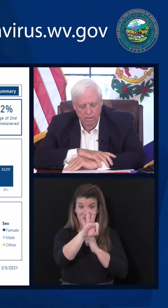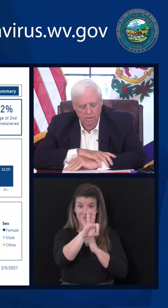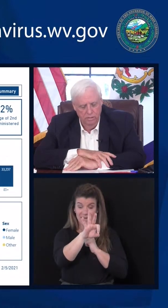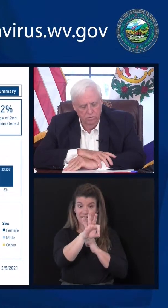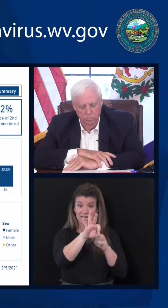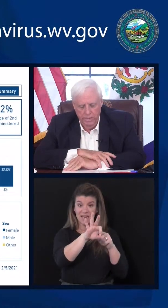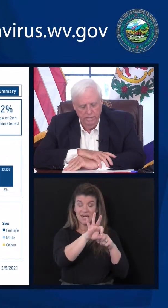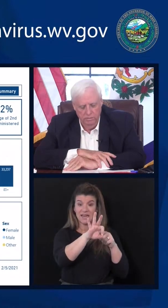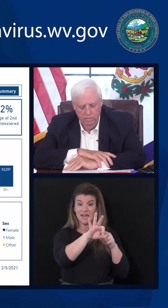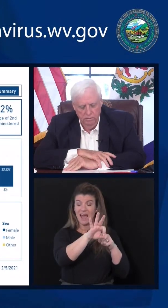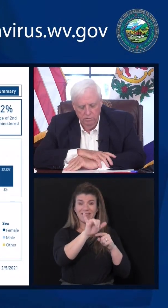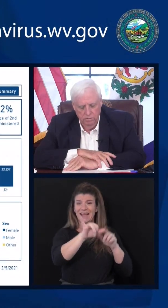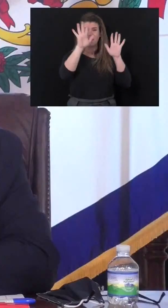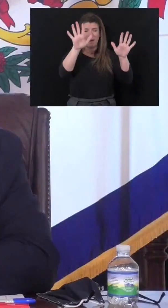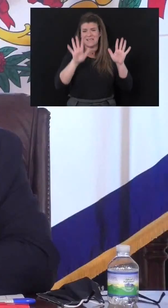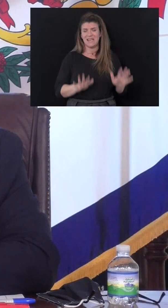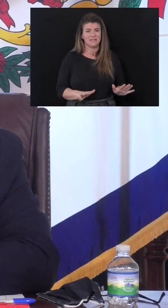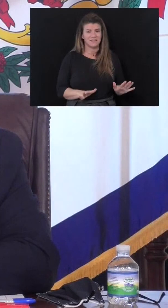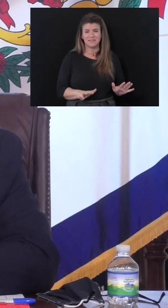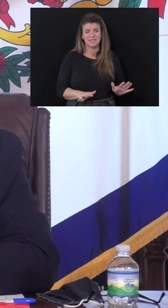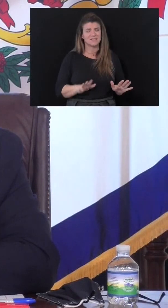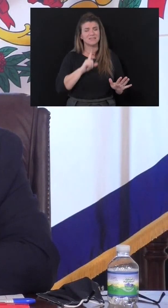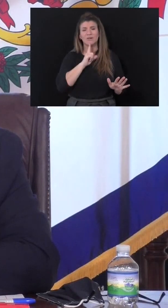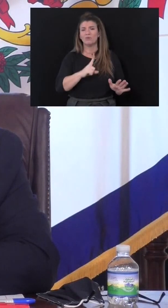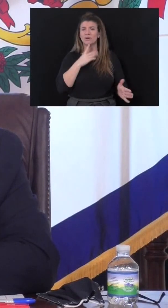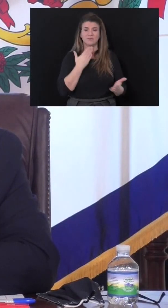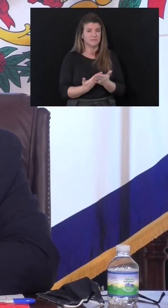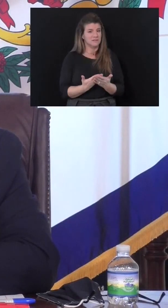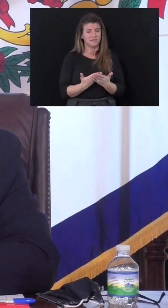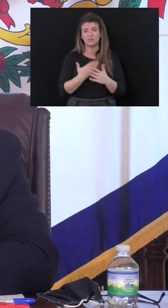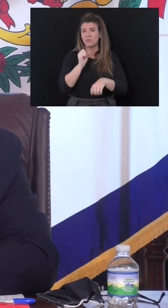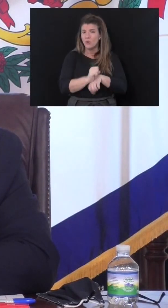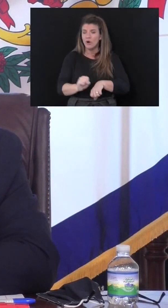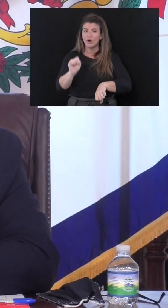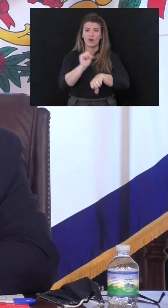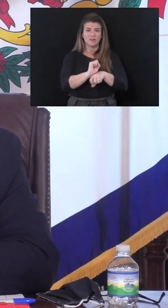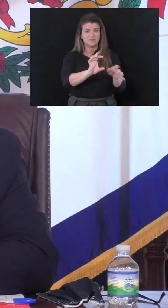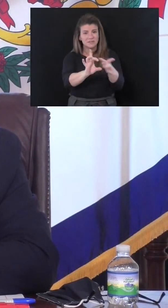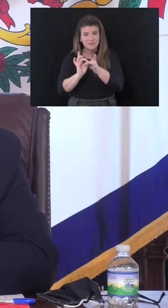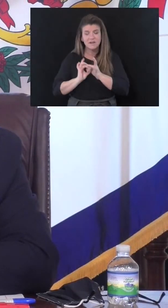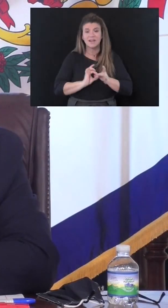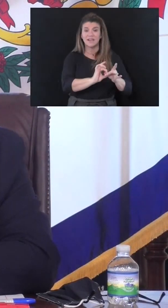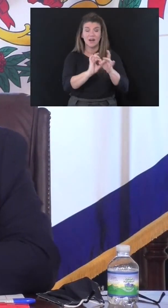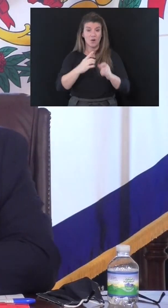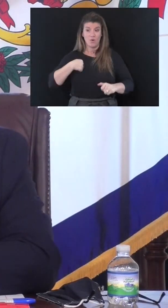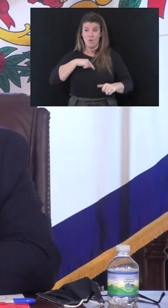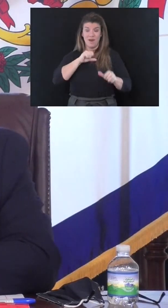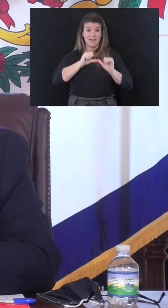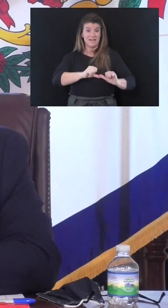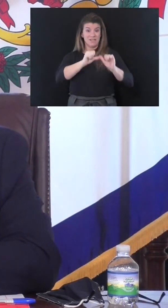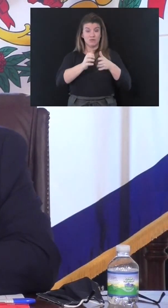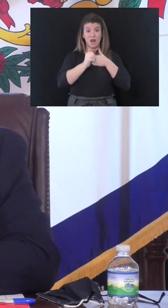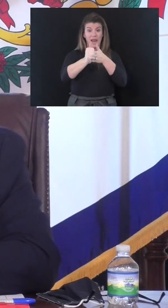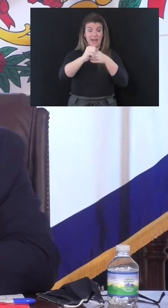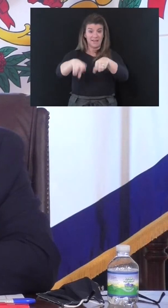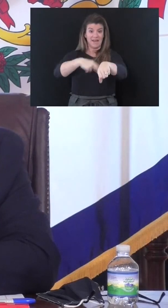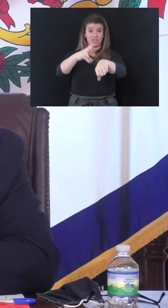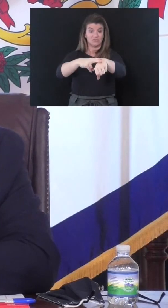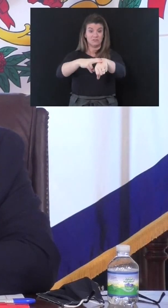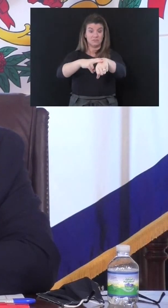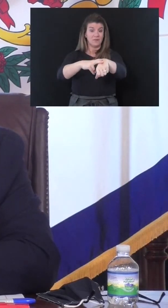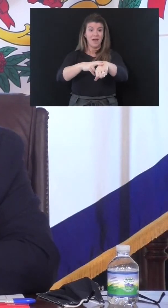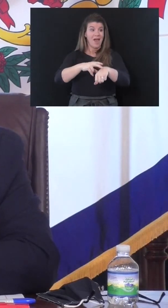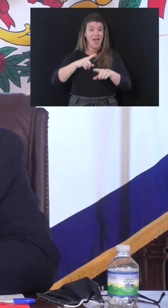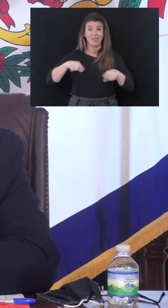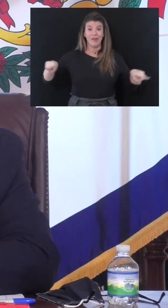294,059. That's amazing. It's great stuff, great work. We continue to lead the nation. We're the envy of the nation in